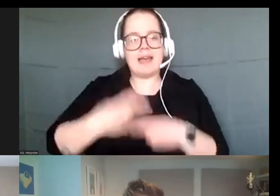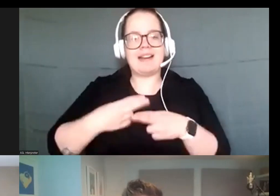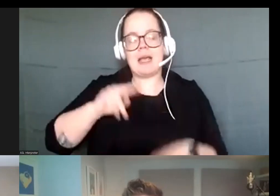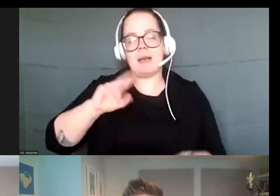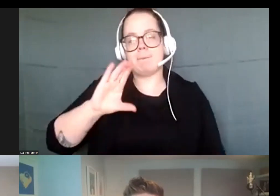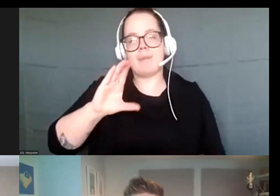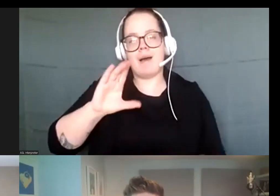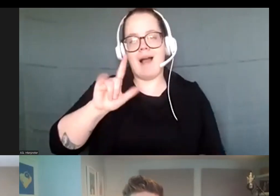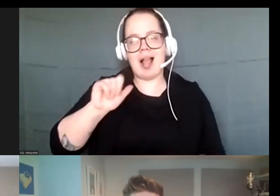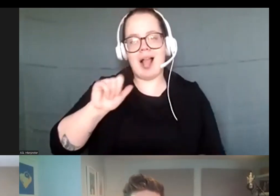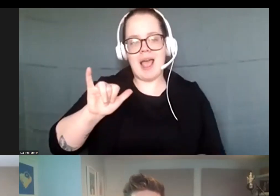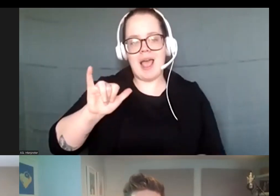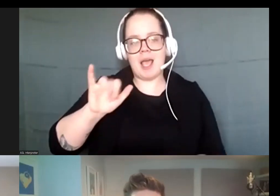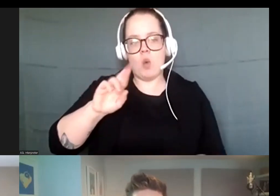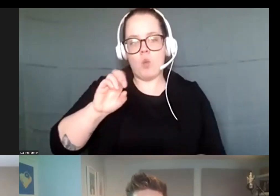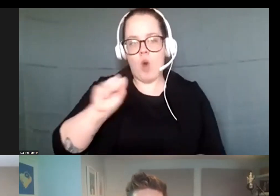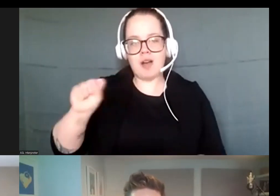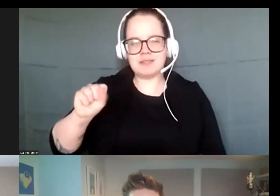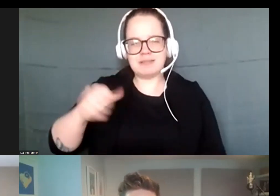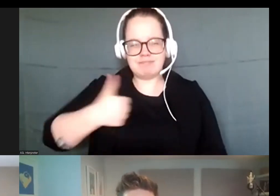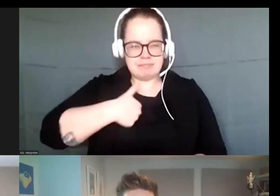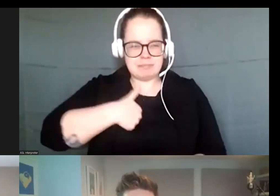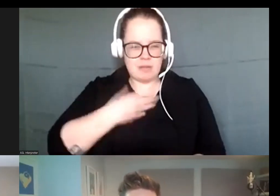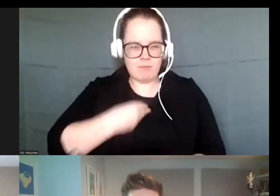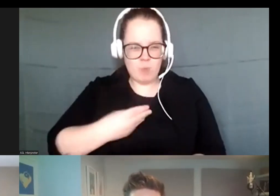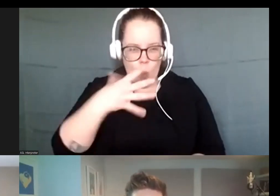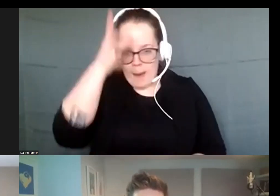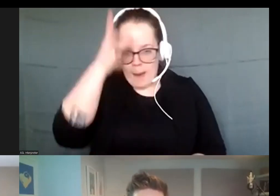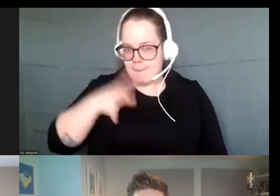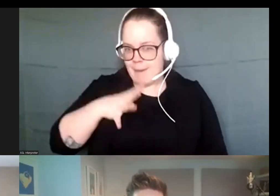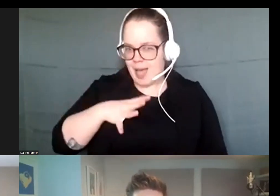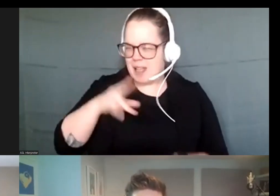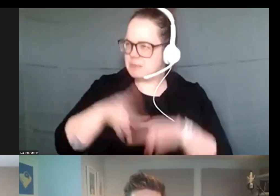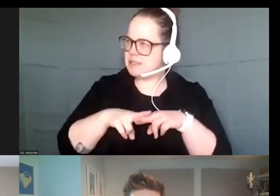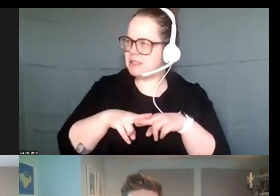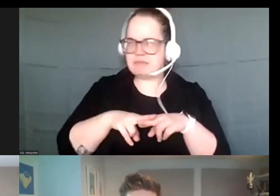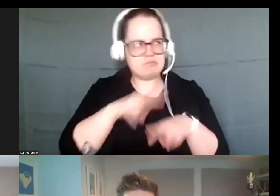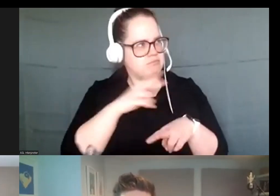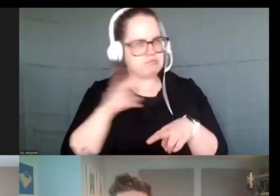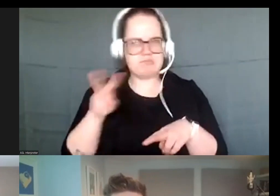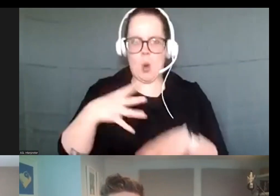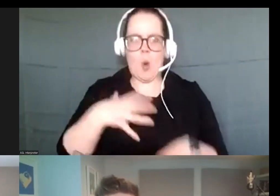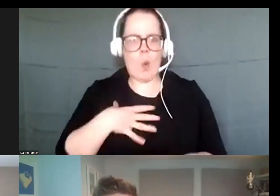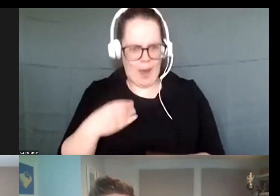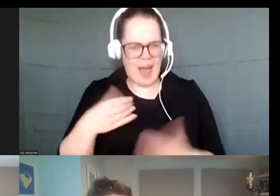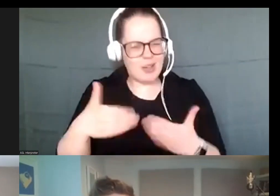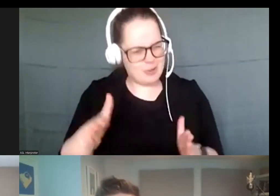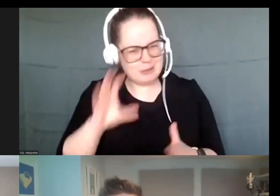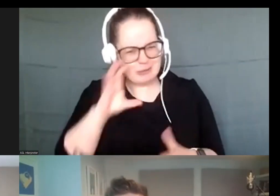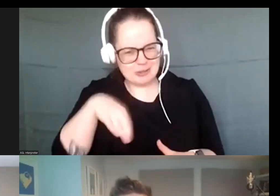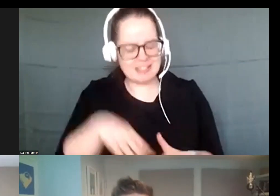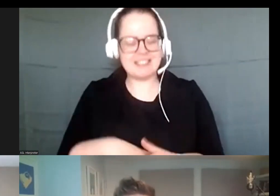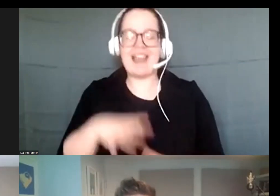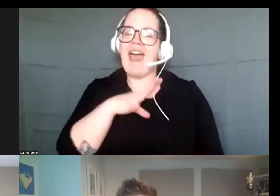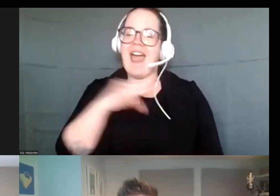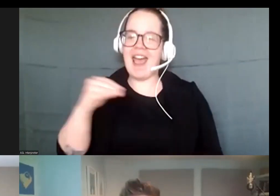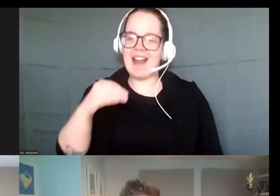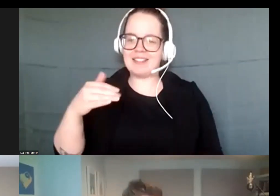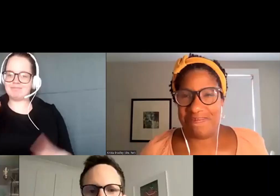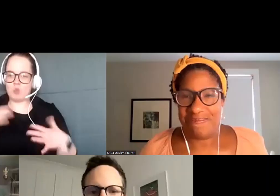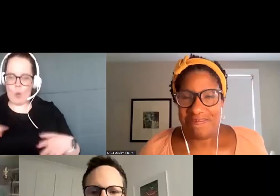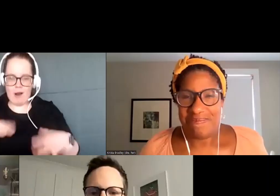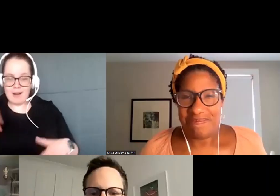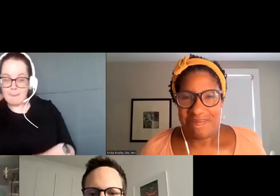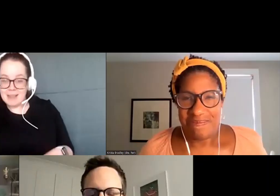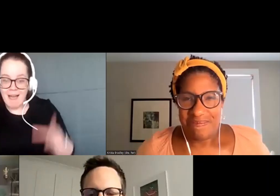male sitting in a very white room, strangely. And I am wearing black glasses,